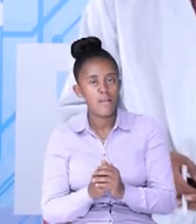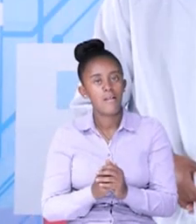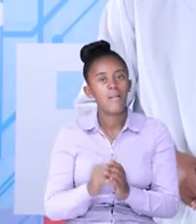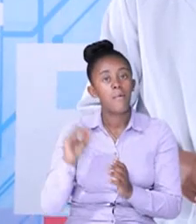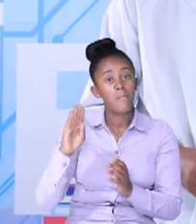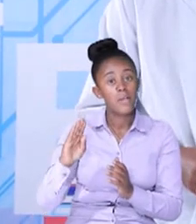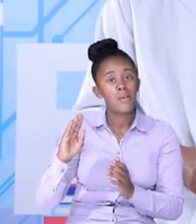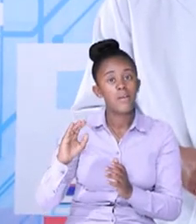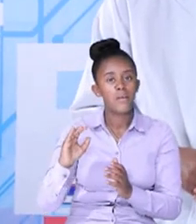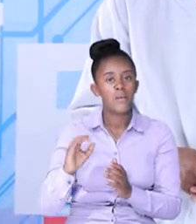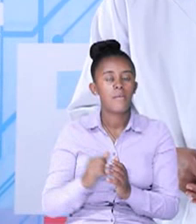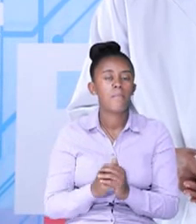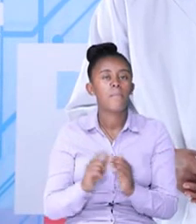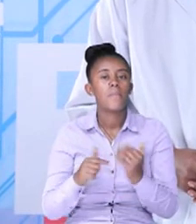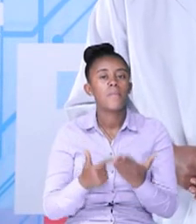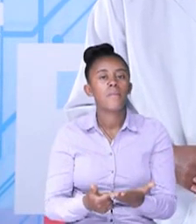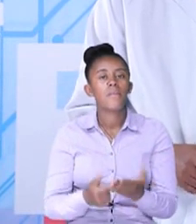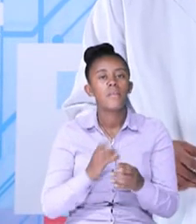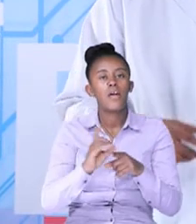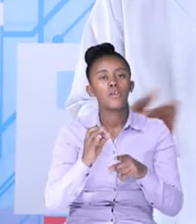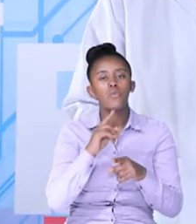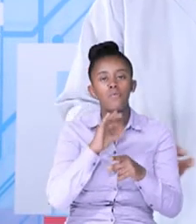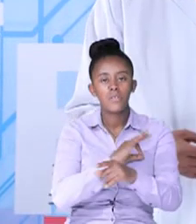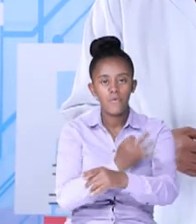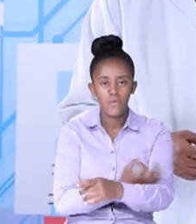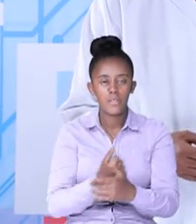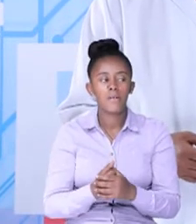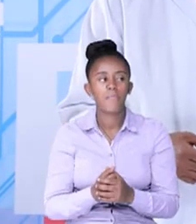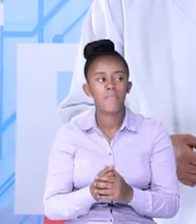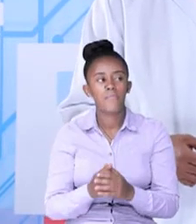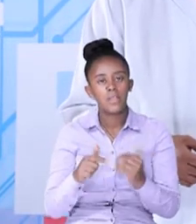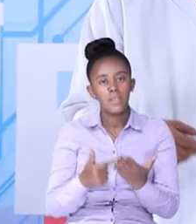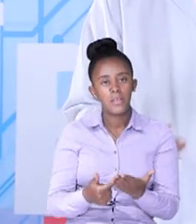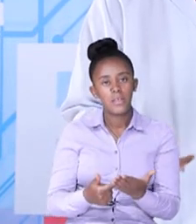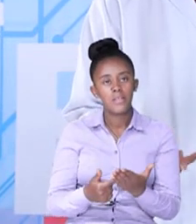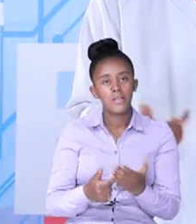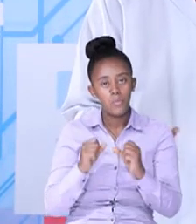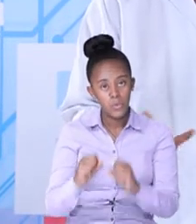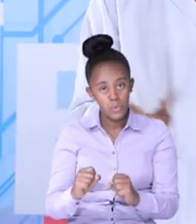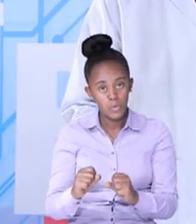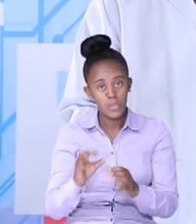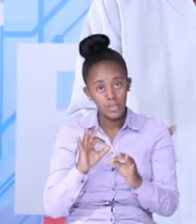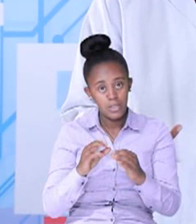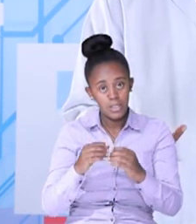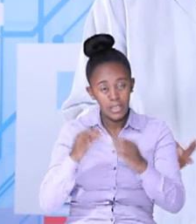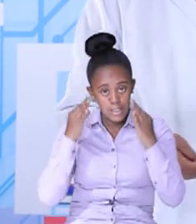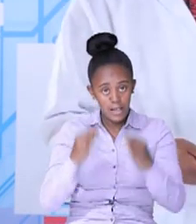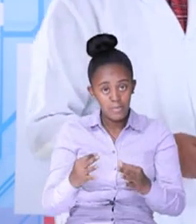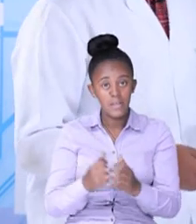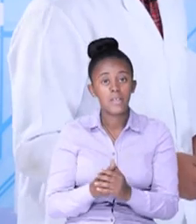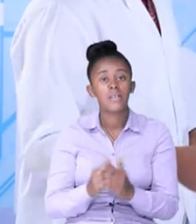How do you determine the direction of the force? Again, the direction of the force is possibly determined using right-hand